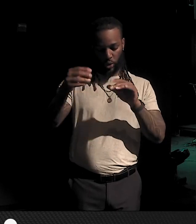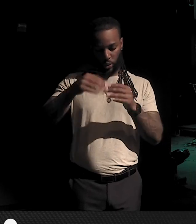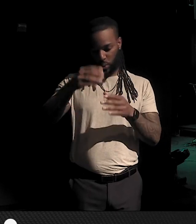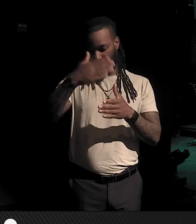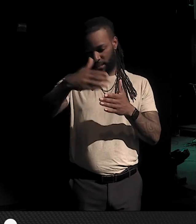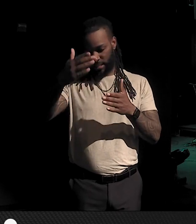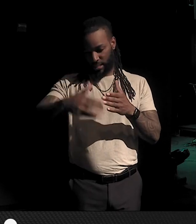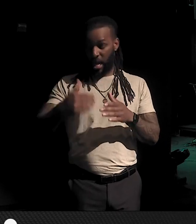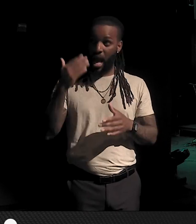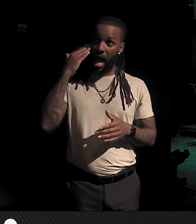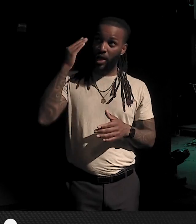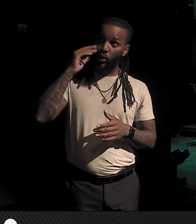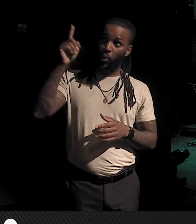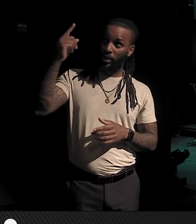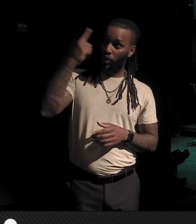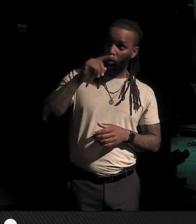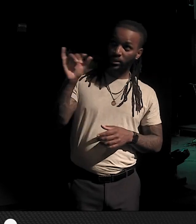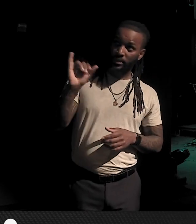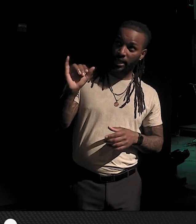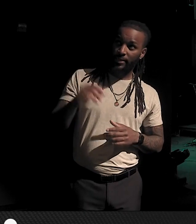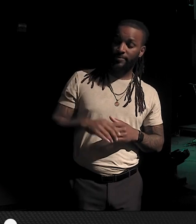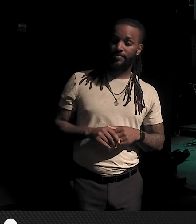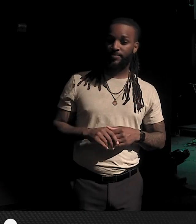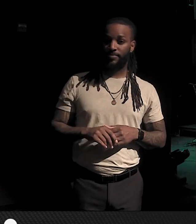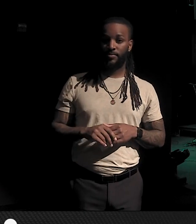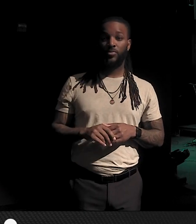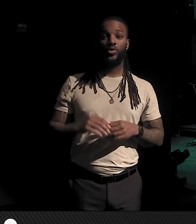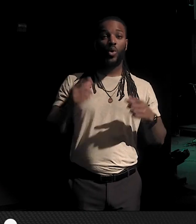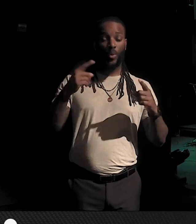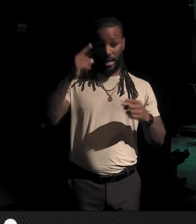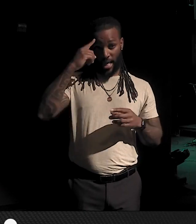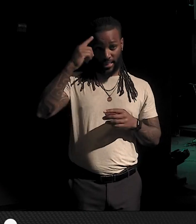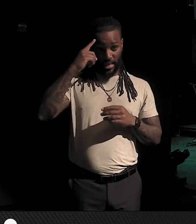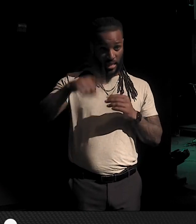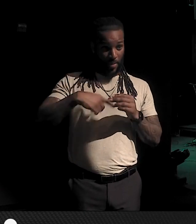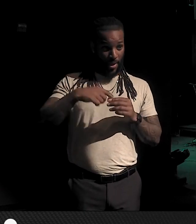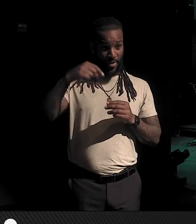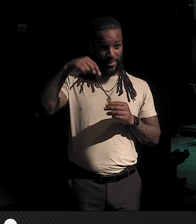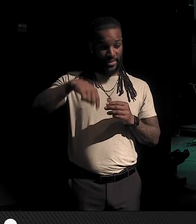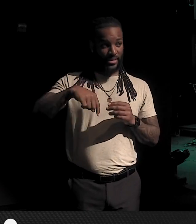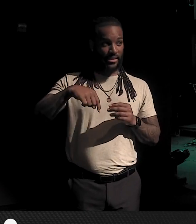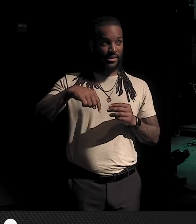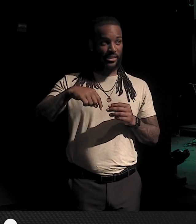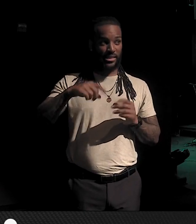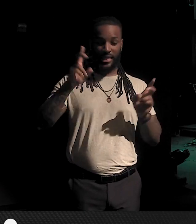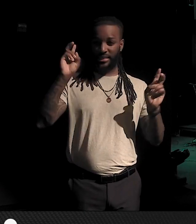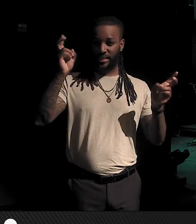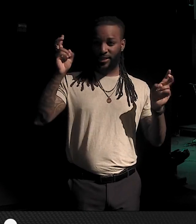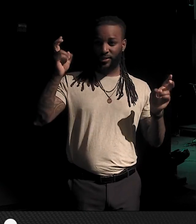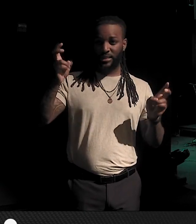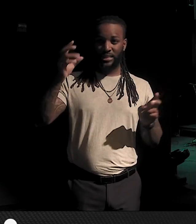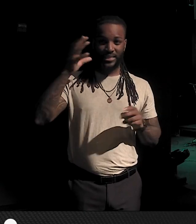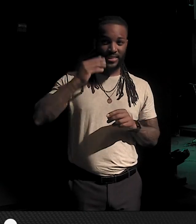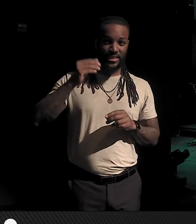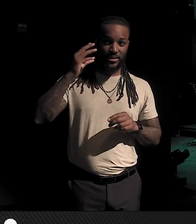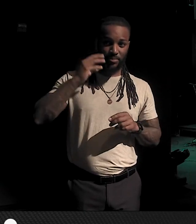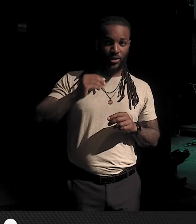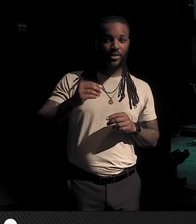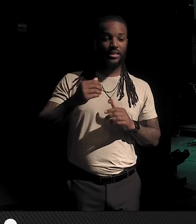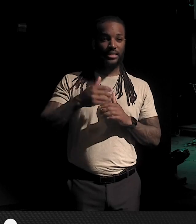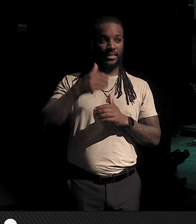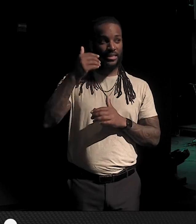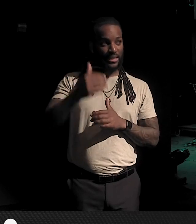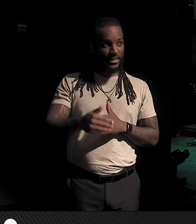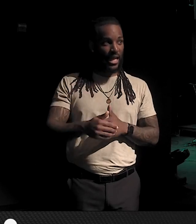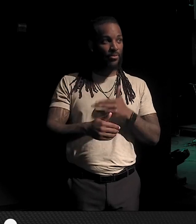know what he looks like. So when I think about this series experience and the steps that we